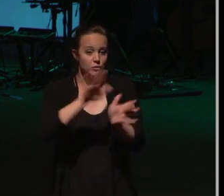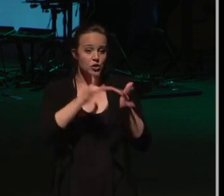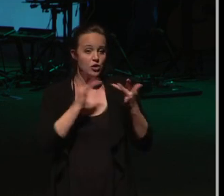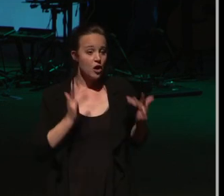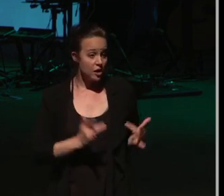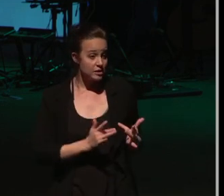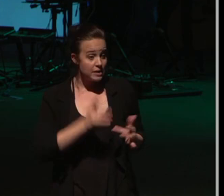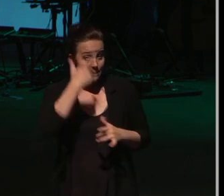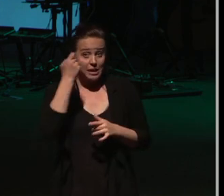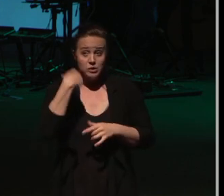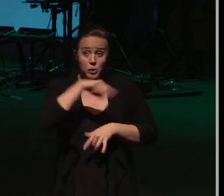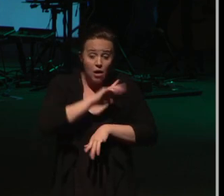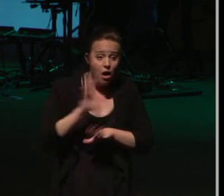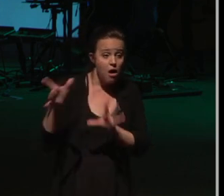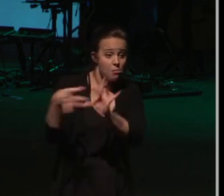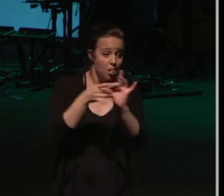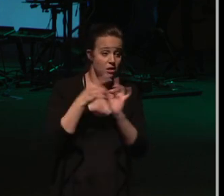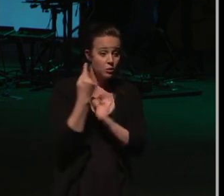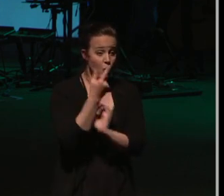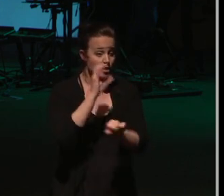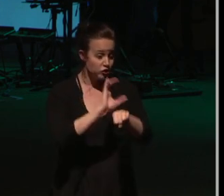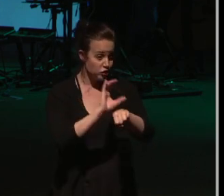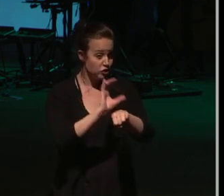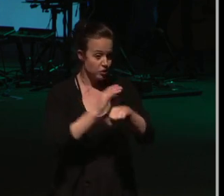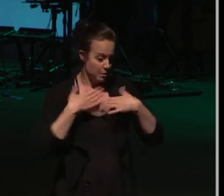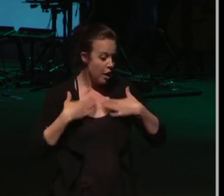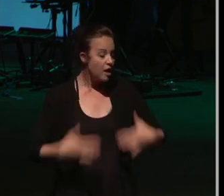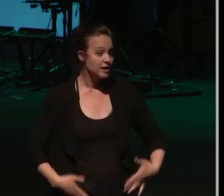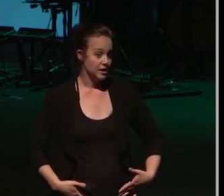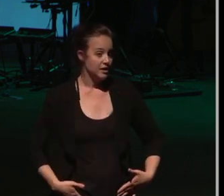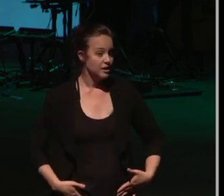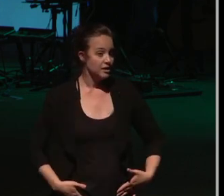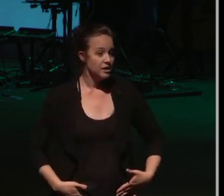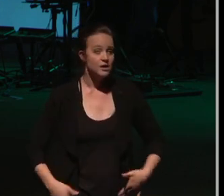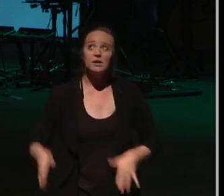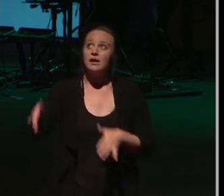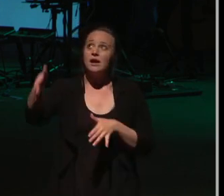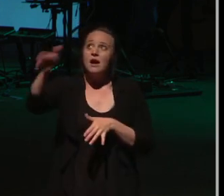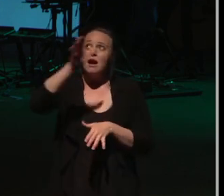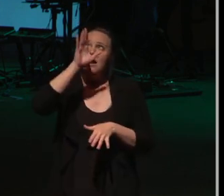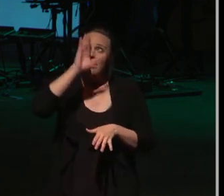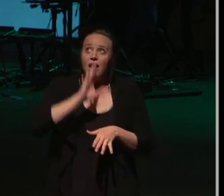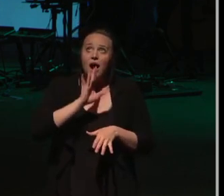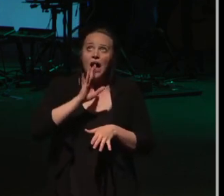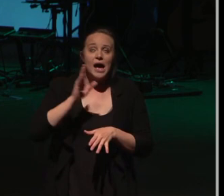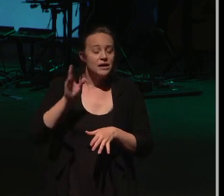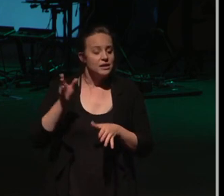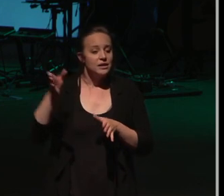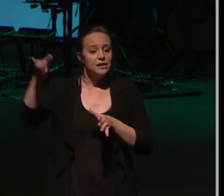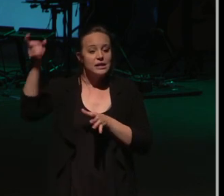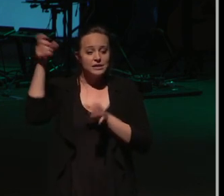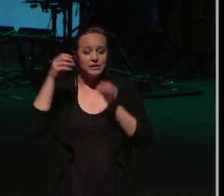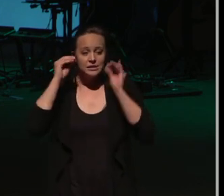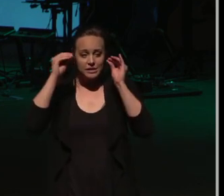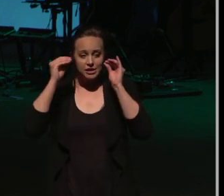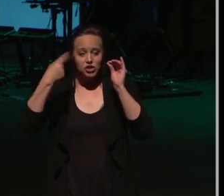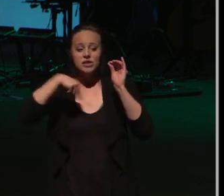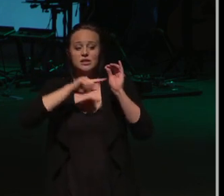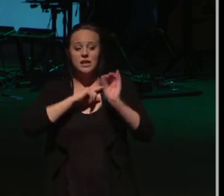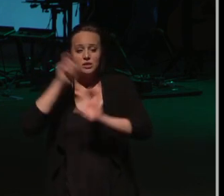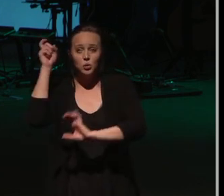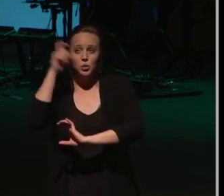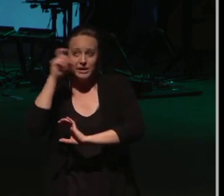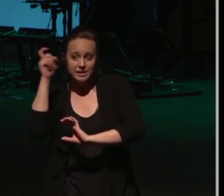be thankful. Let the word of Christ dwell in you richly, teaching and admonishing one another in wisdom, singing psalms and hymns